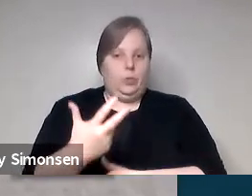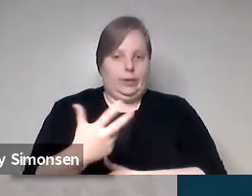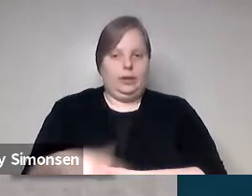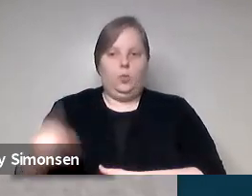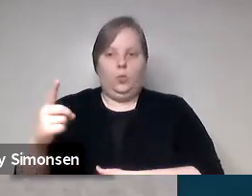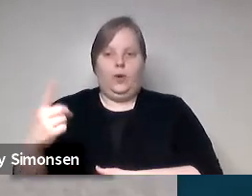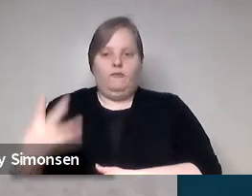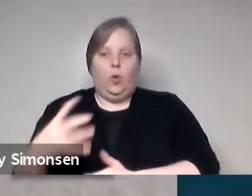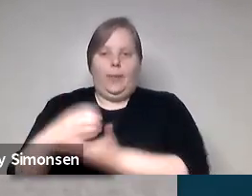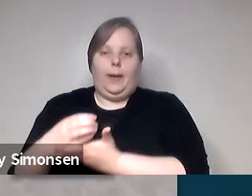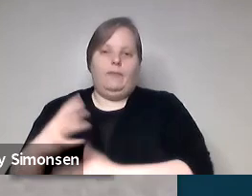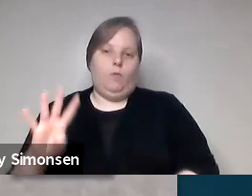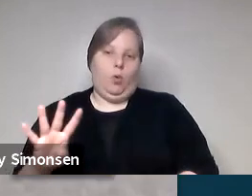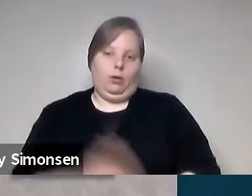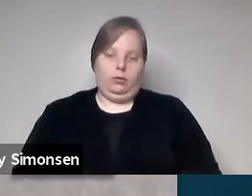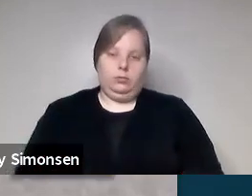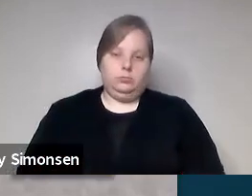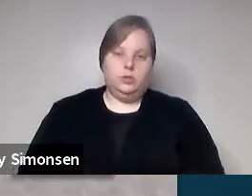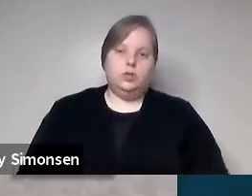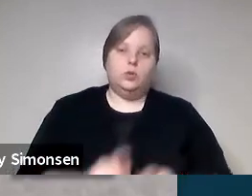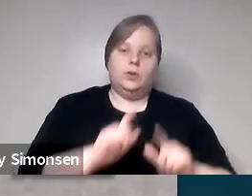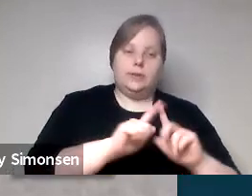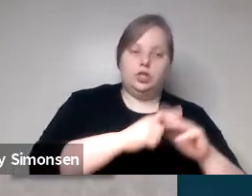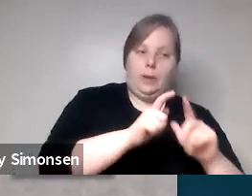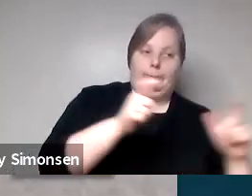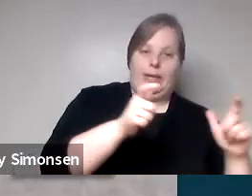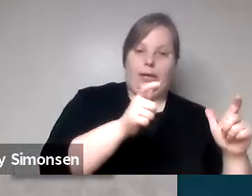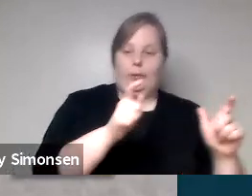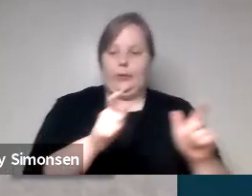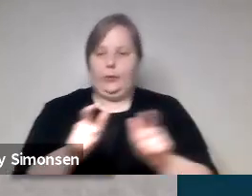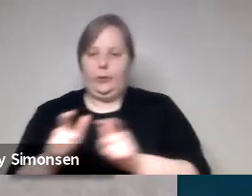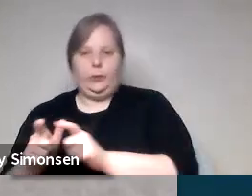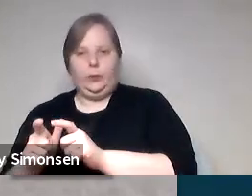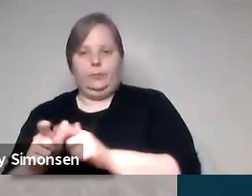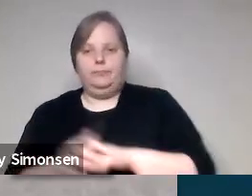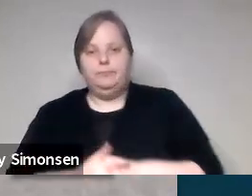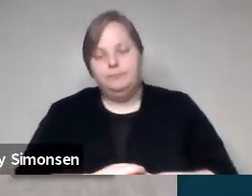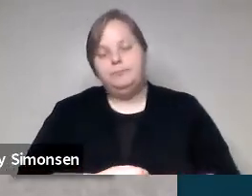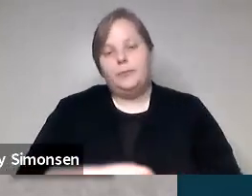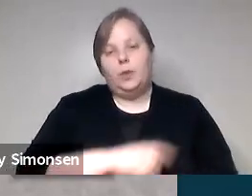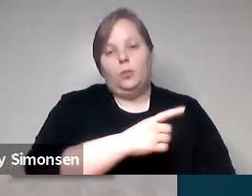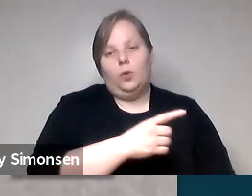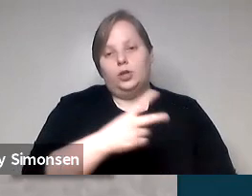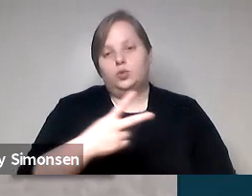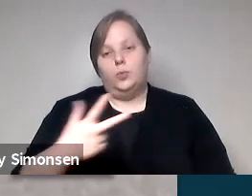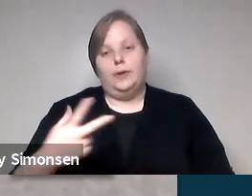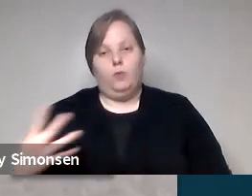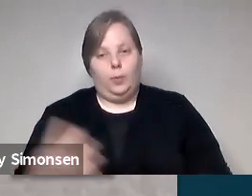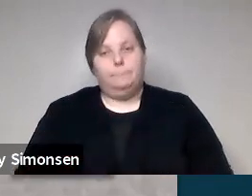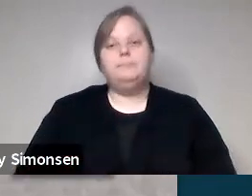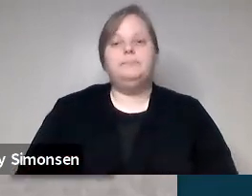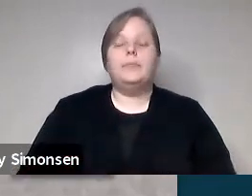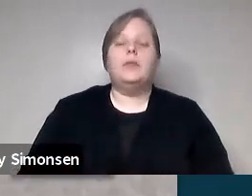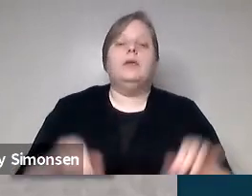1/4 cup. So it goes from largest to smallest, 1, 2, 3, 4. The